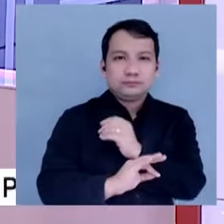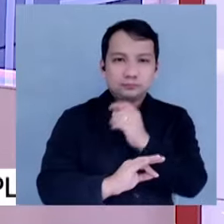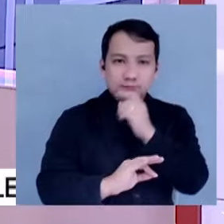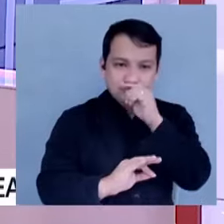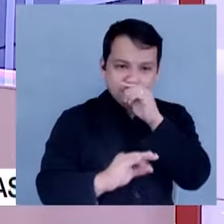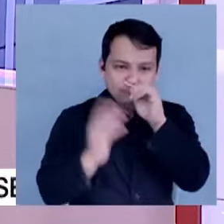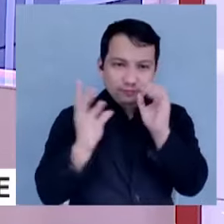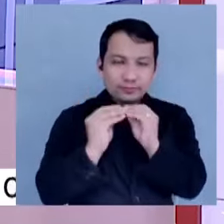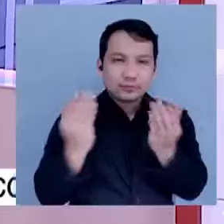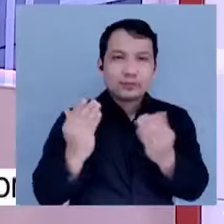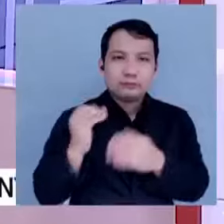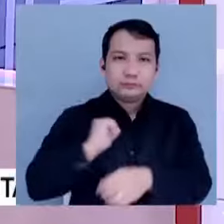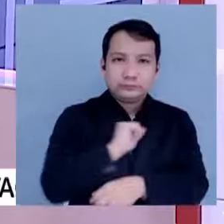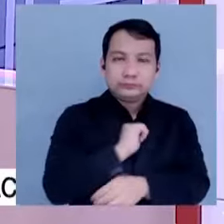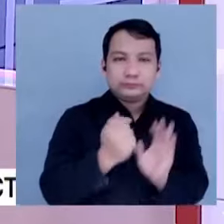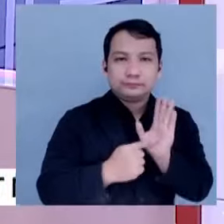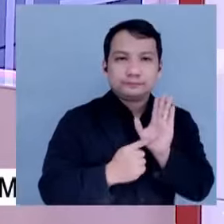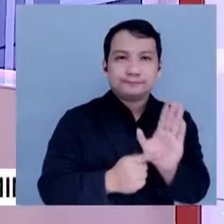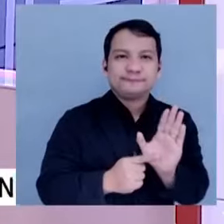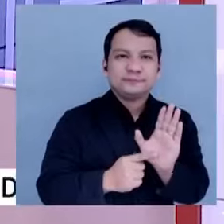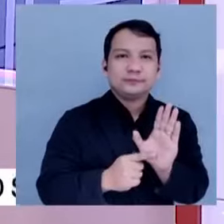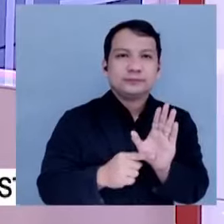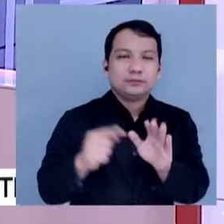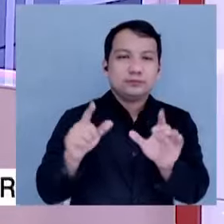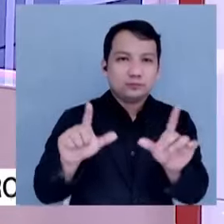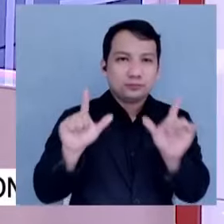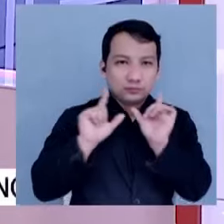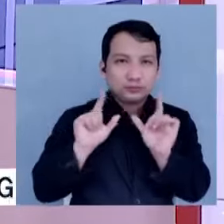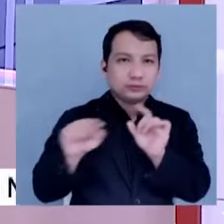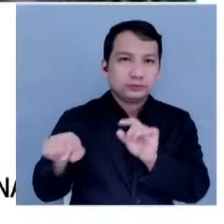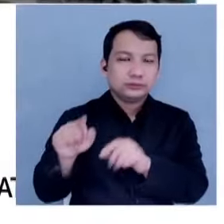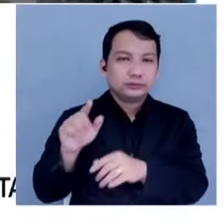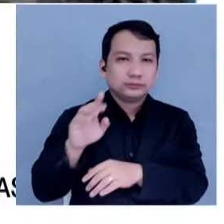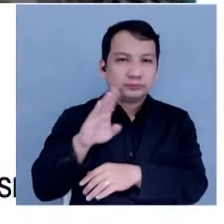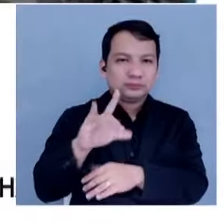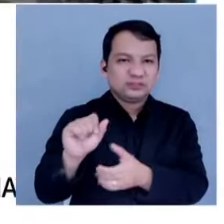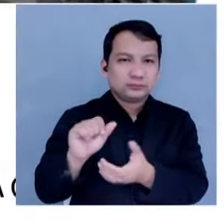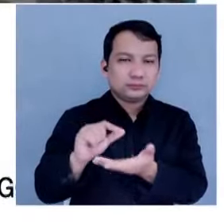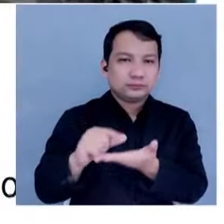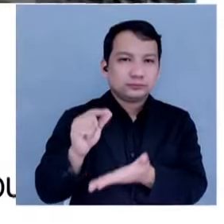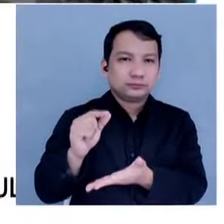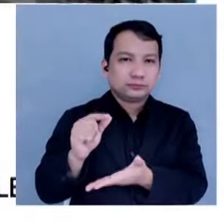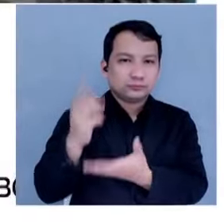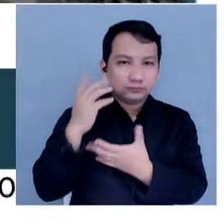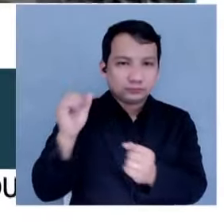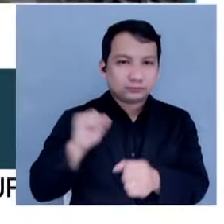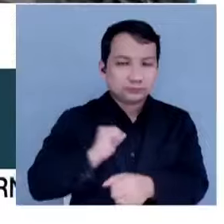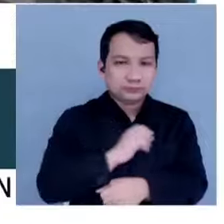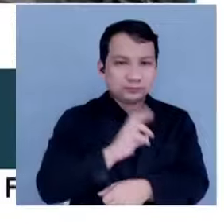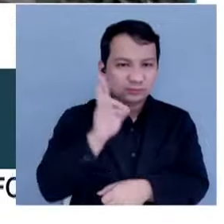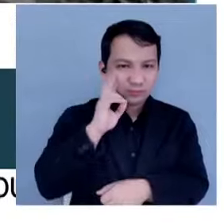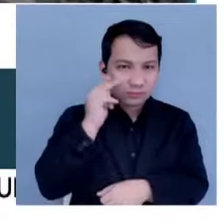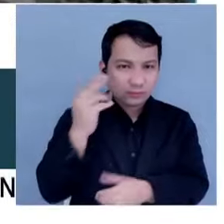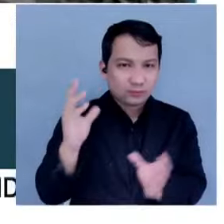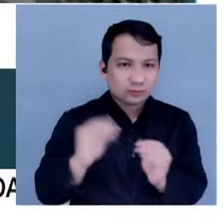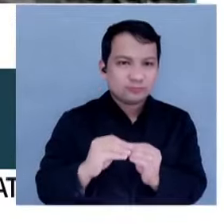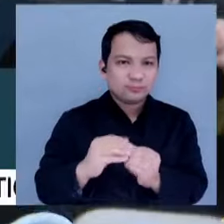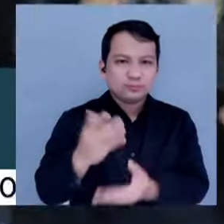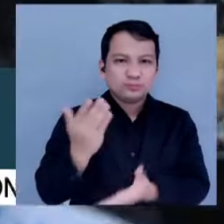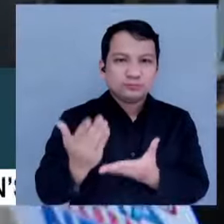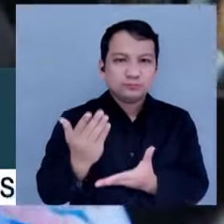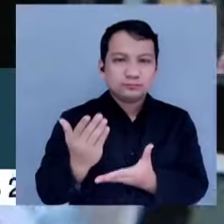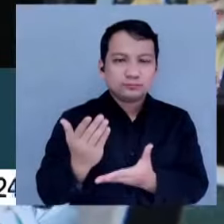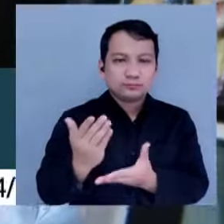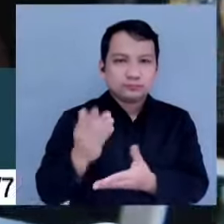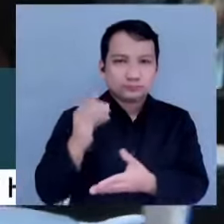Senate scrutiny of fugitive Bamban Mayor Alice Go is bearing fruit. That's according to Senator Riza Ontiveros, who says government needs to review